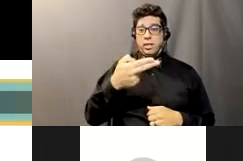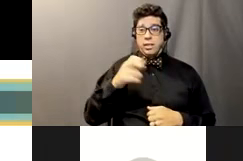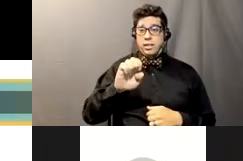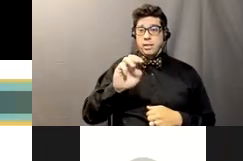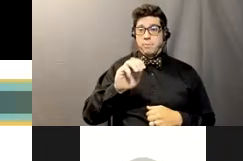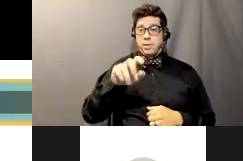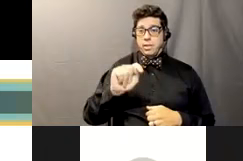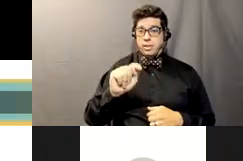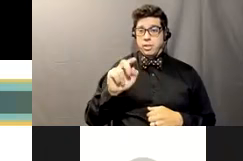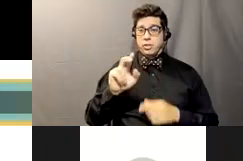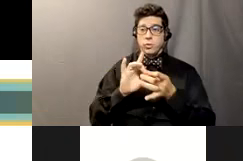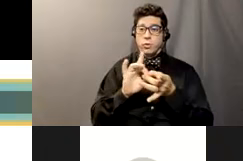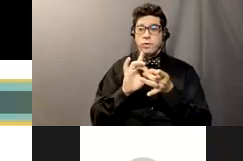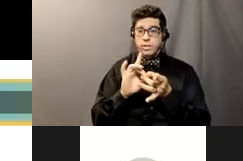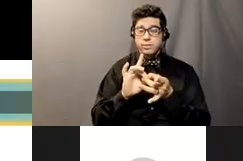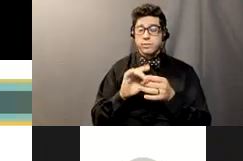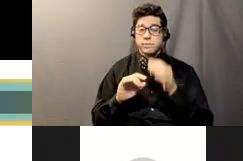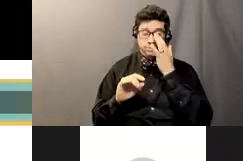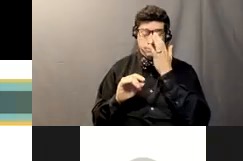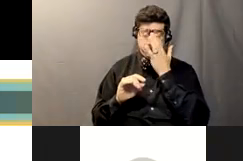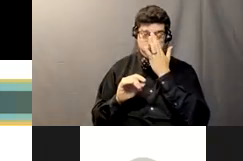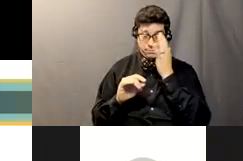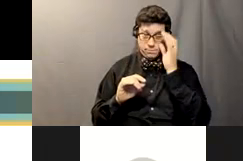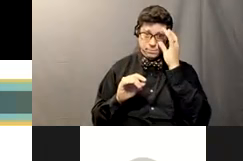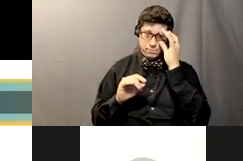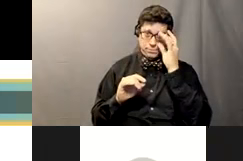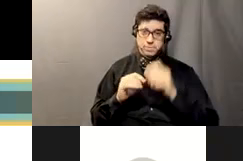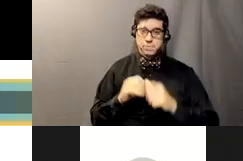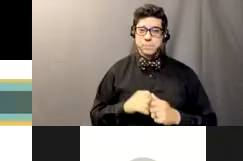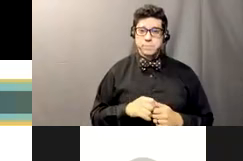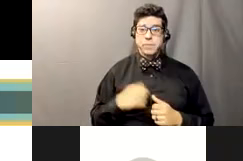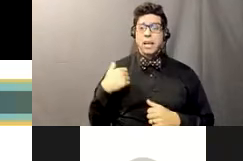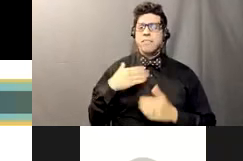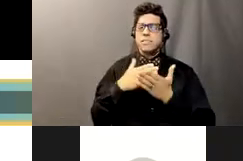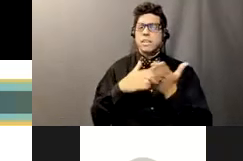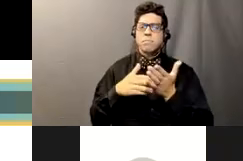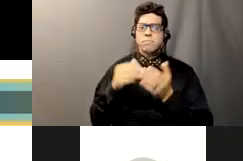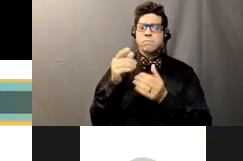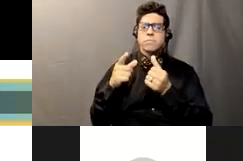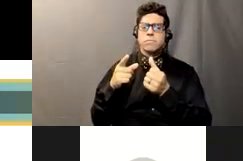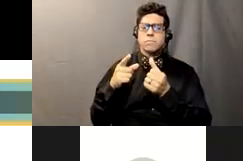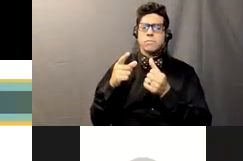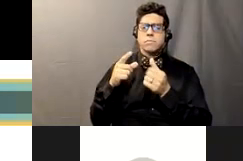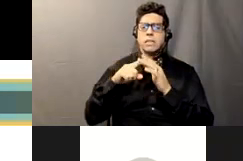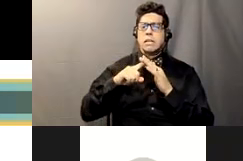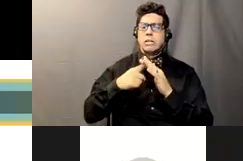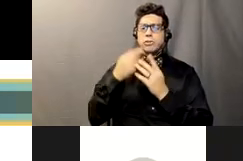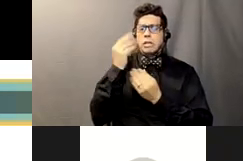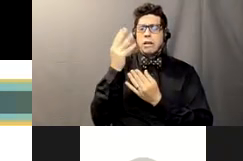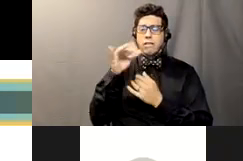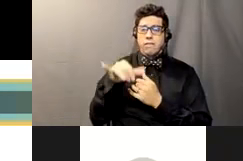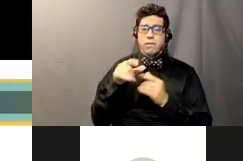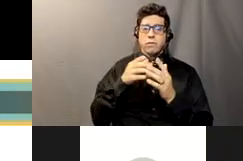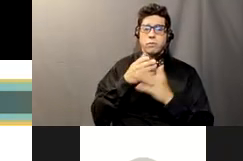April Jones and Lydia Valenzuela with us today. And we have some initial data. This was provided to us through RUHS